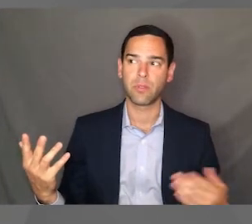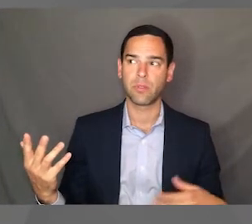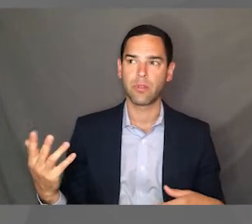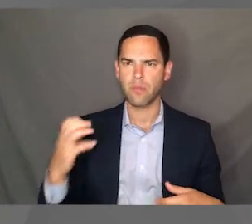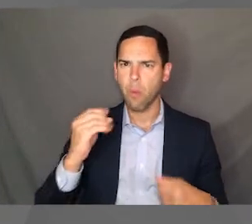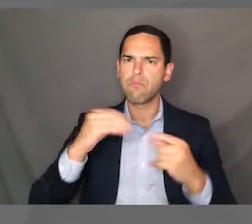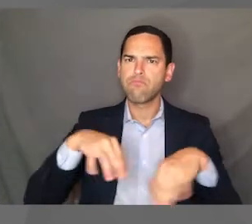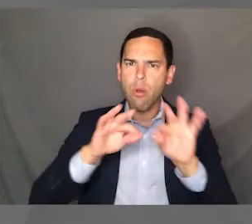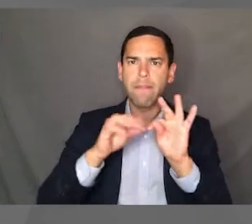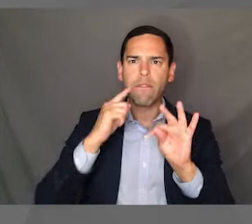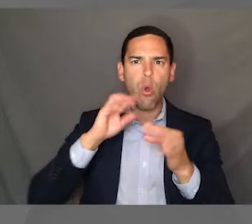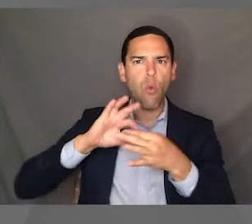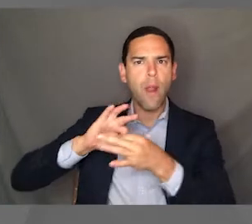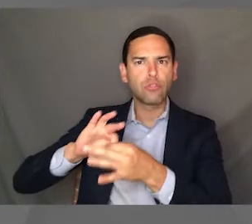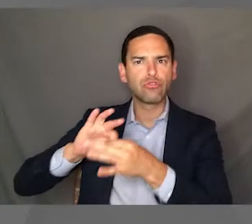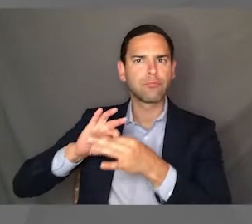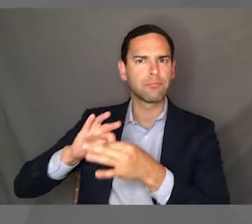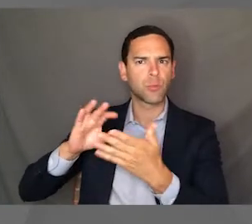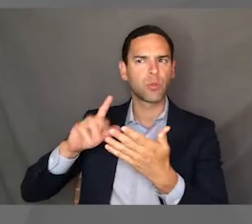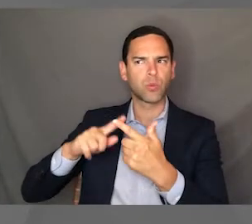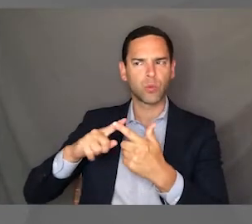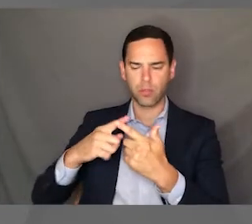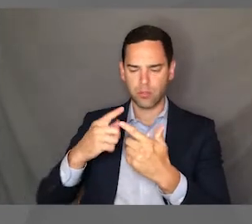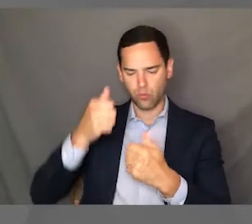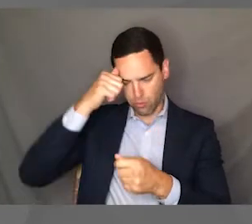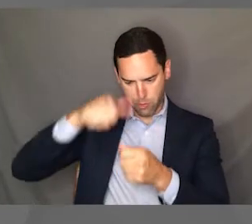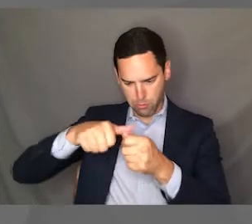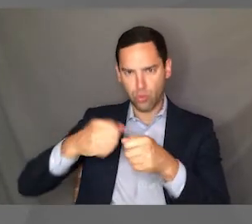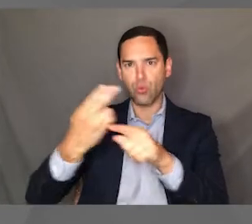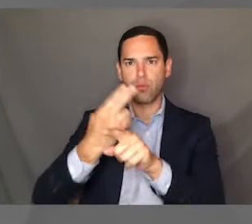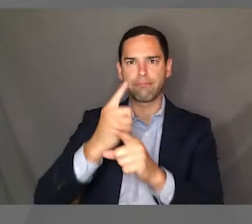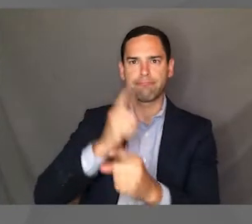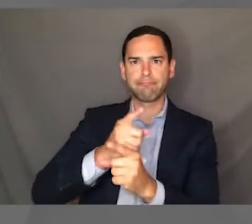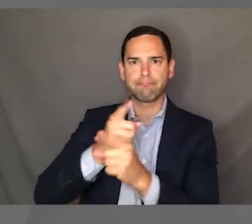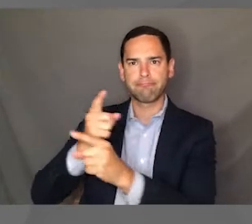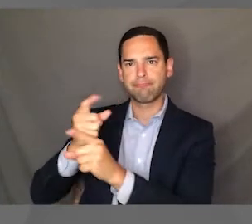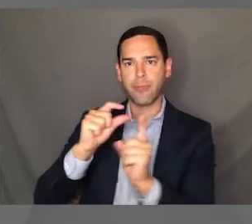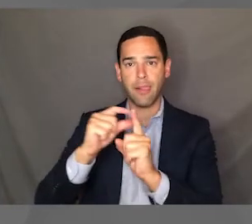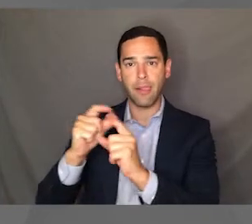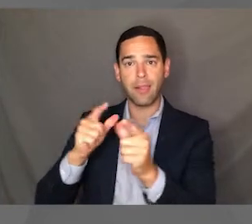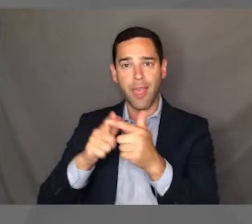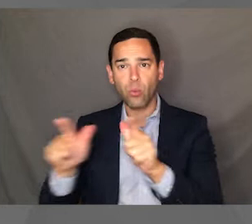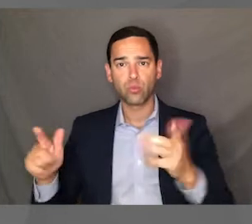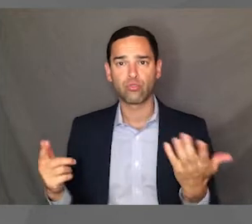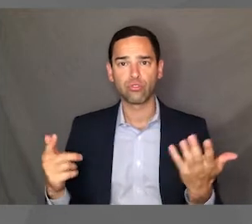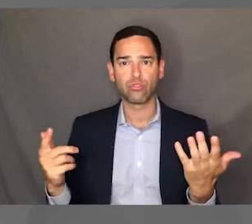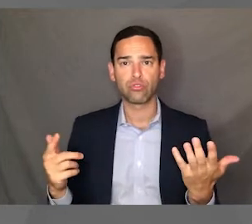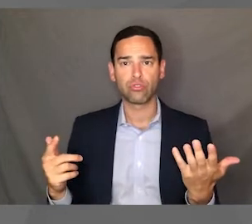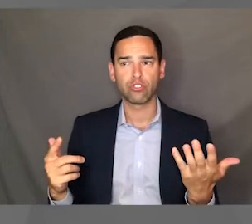relationship will be strained, simply because if you don't use the proper